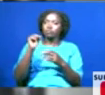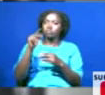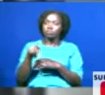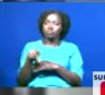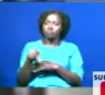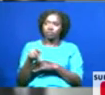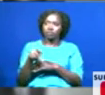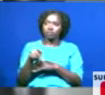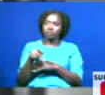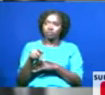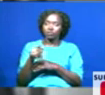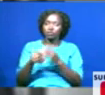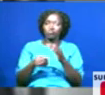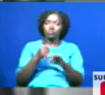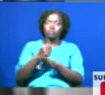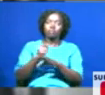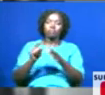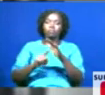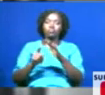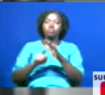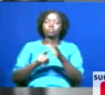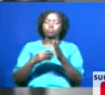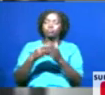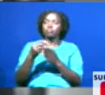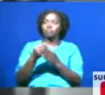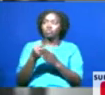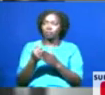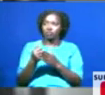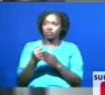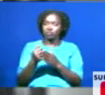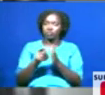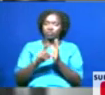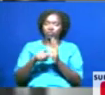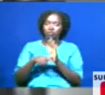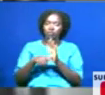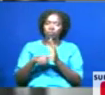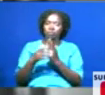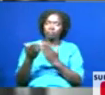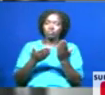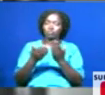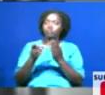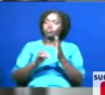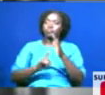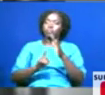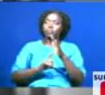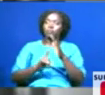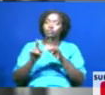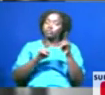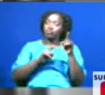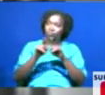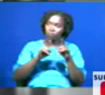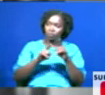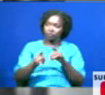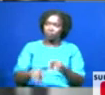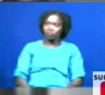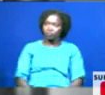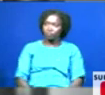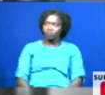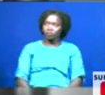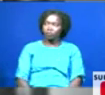Parliament and was appointed Minister for Finance. Later, he served as Minister for Transport.